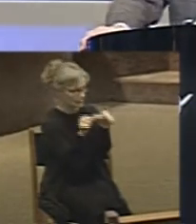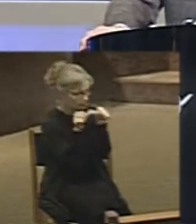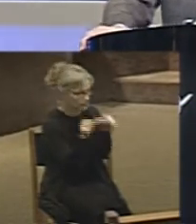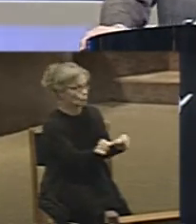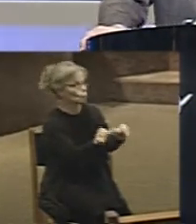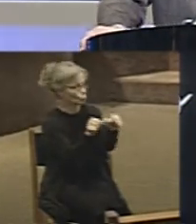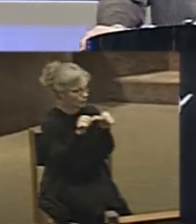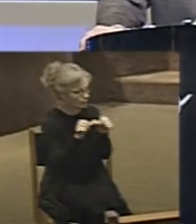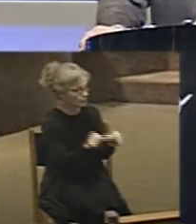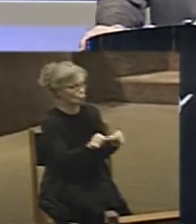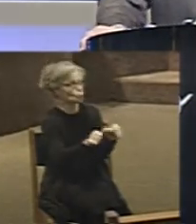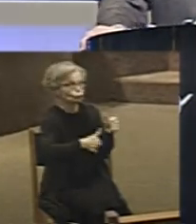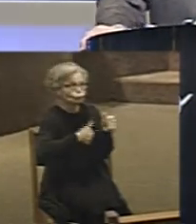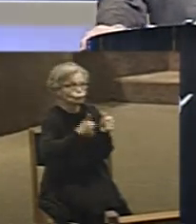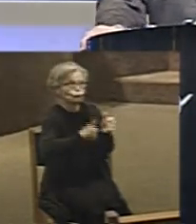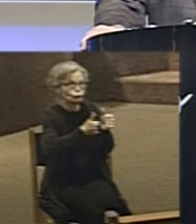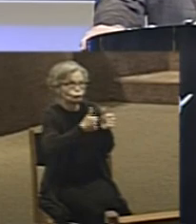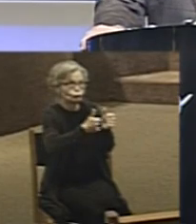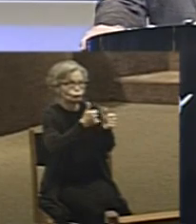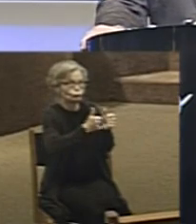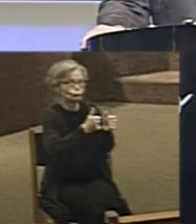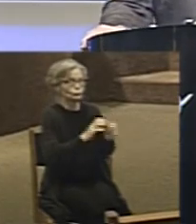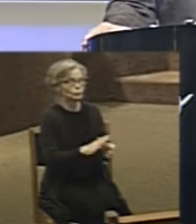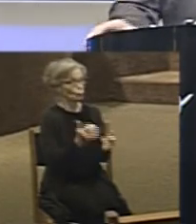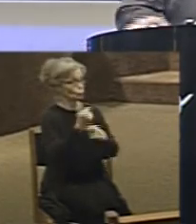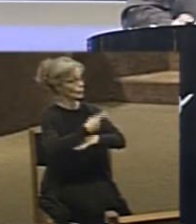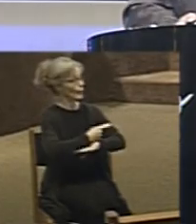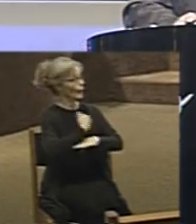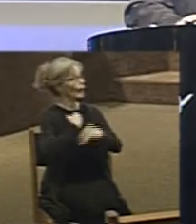And I do this day